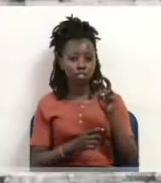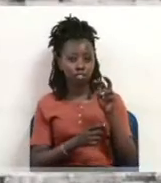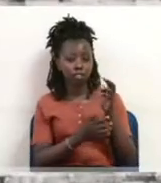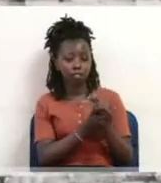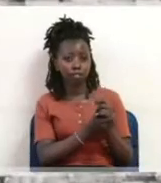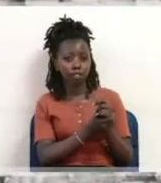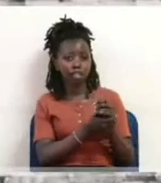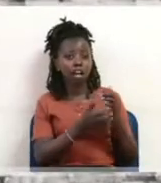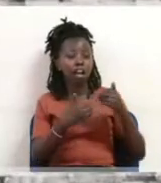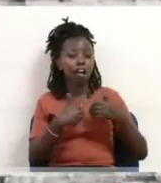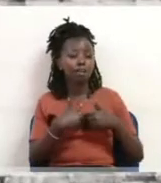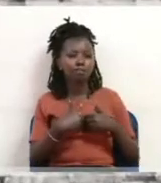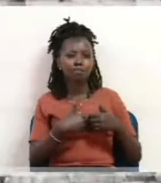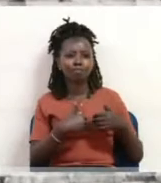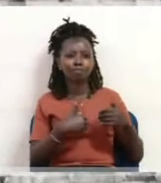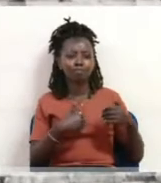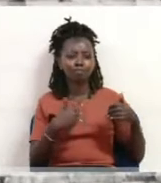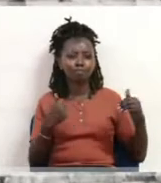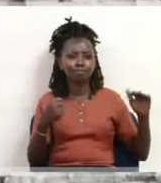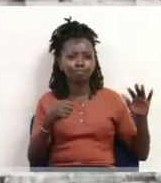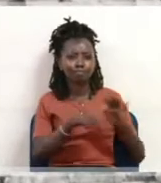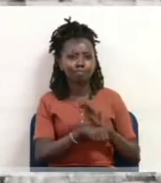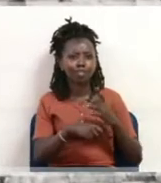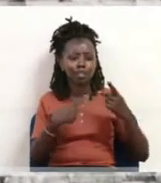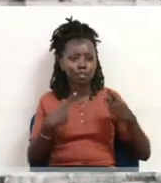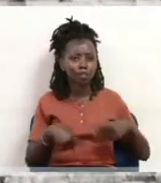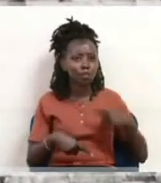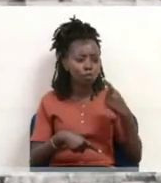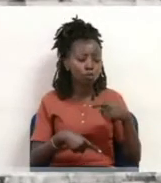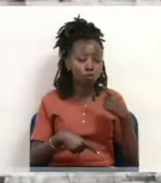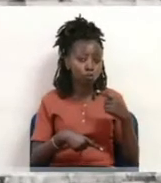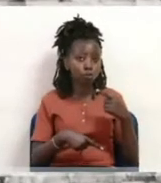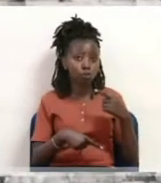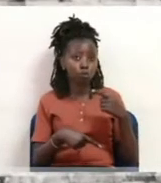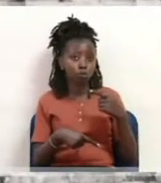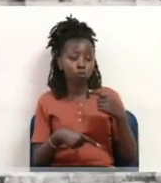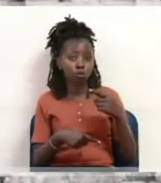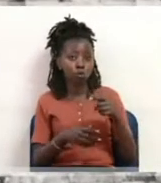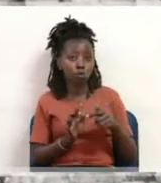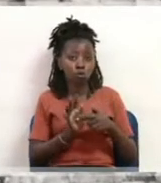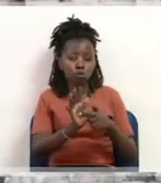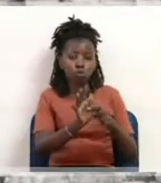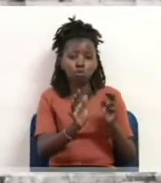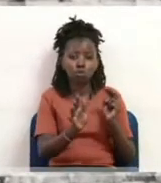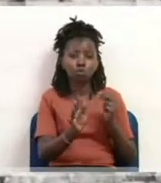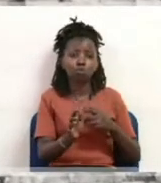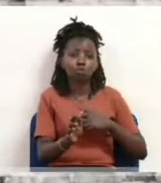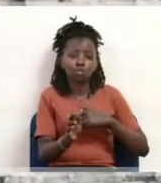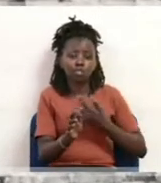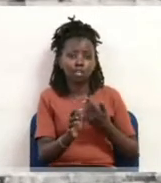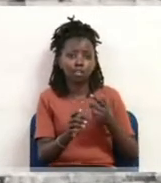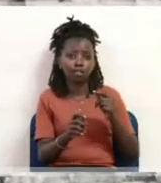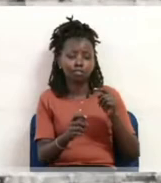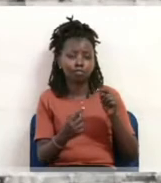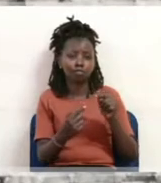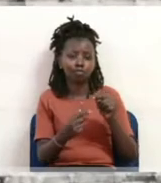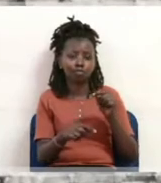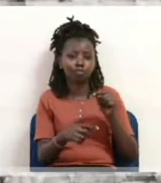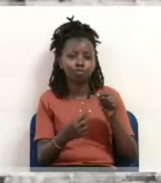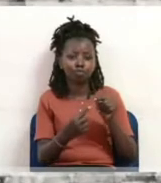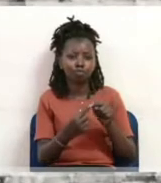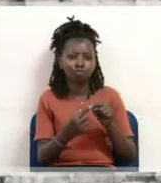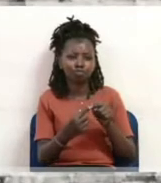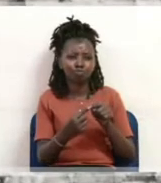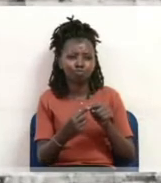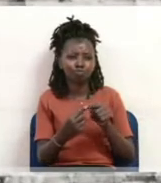that we have many today who sell themselves to the work of wickedness, just like Ahab